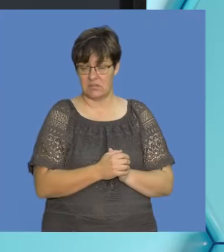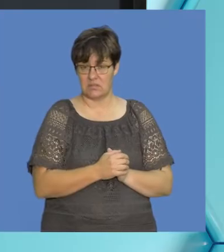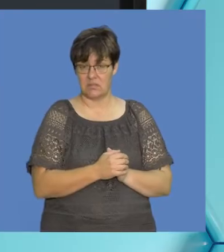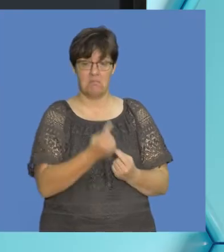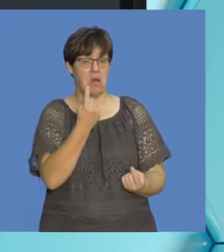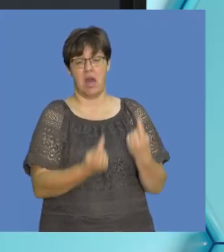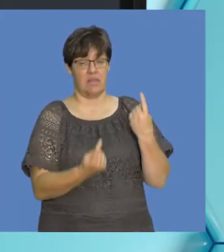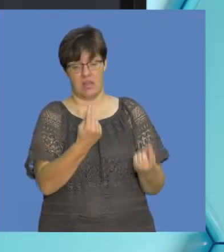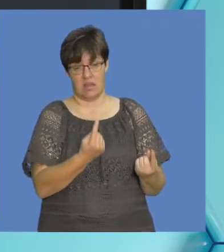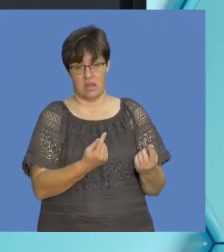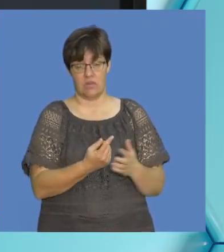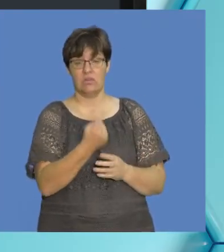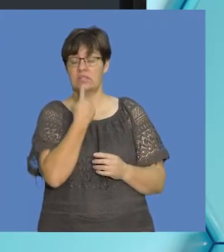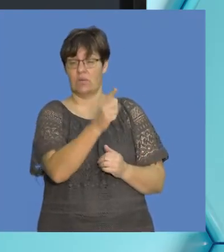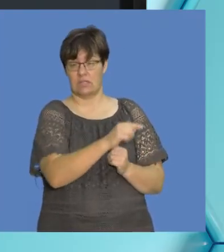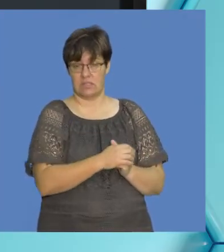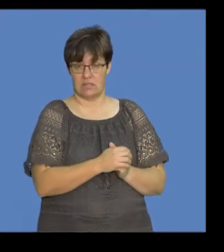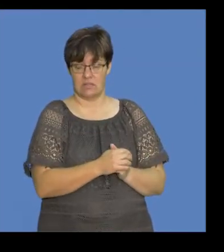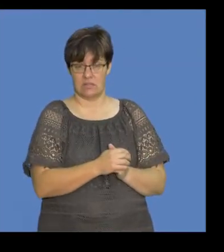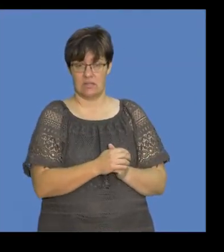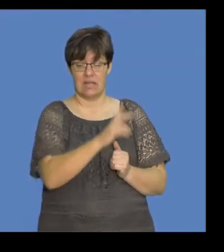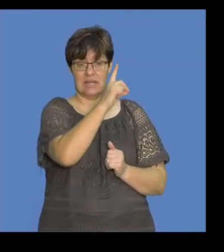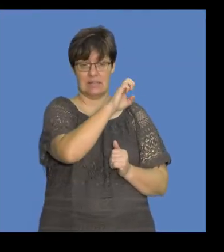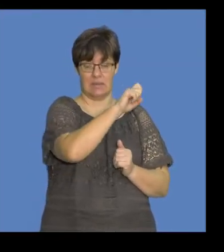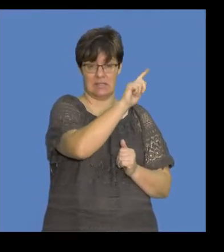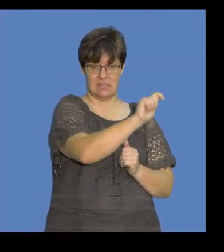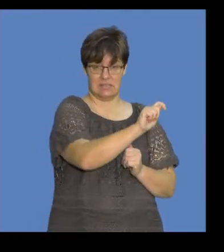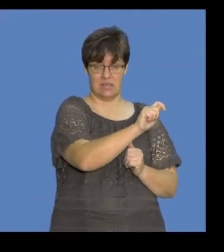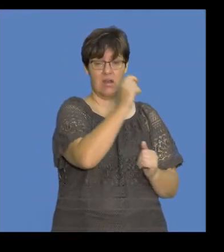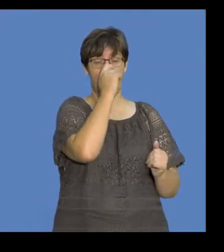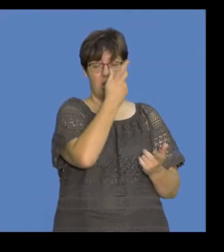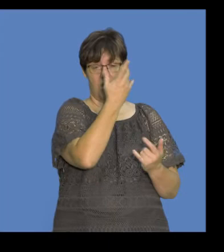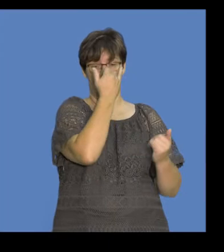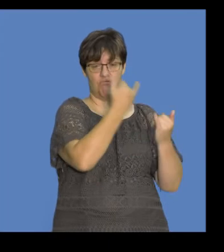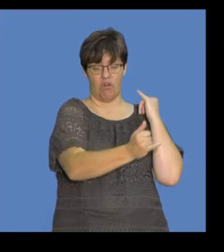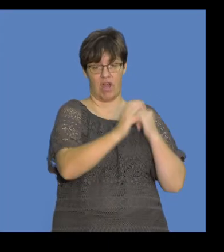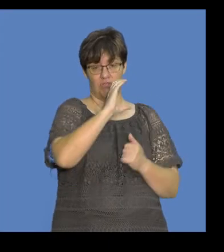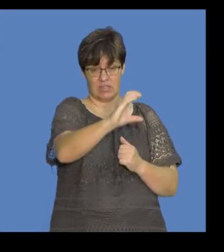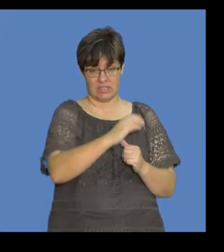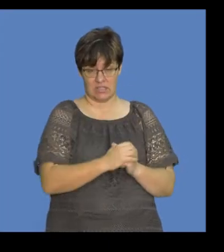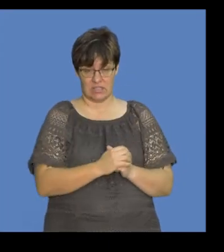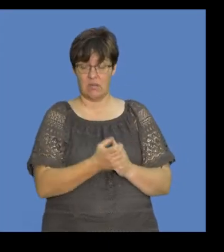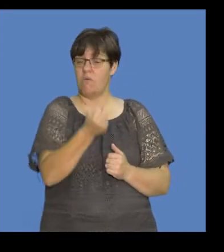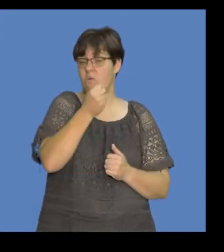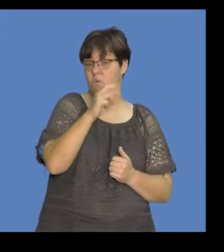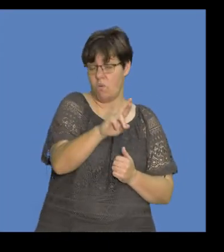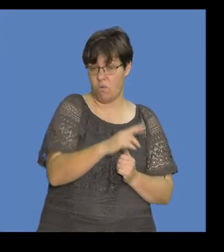either what you're going to say is debit incorrect credit